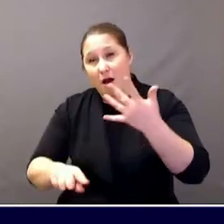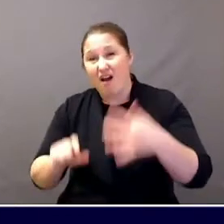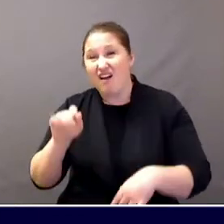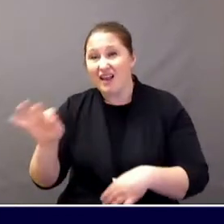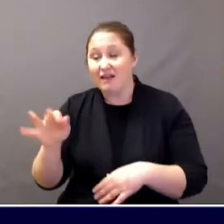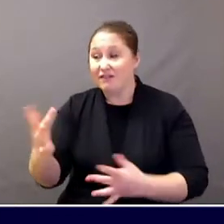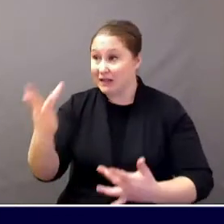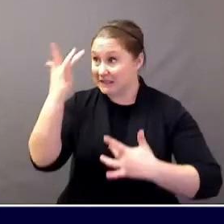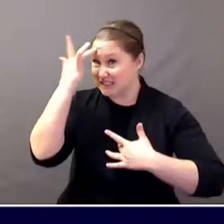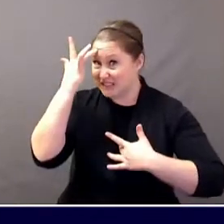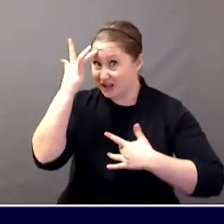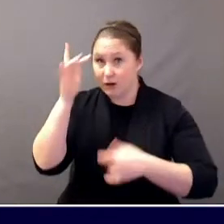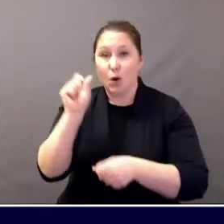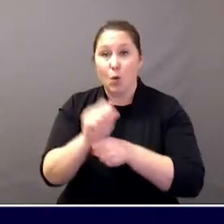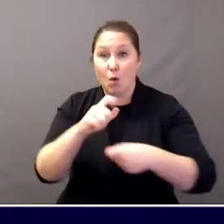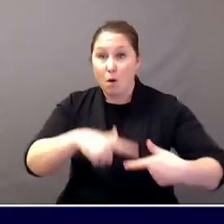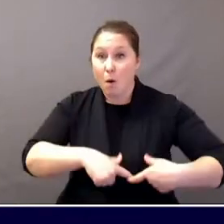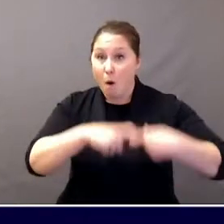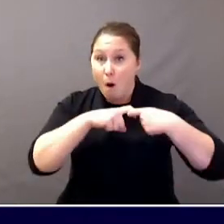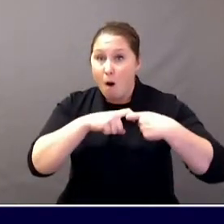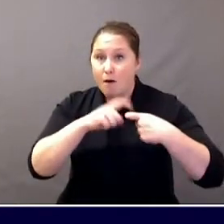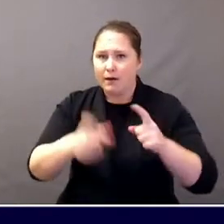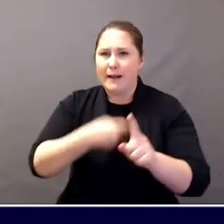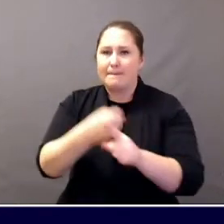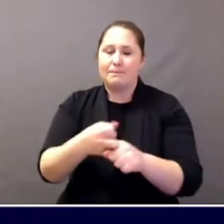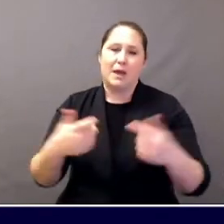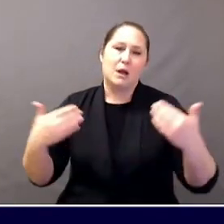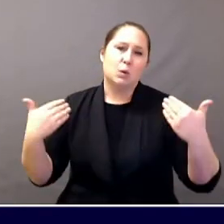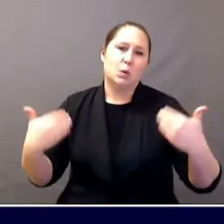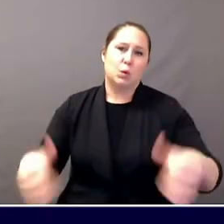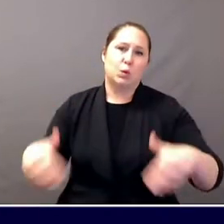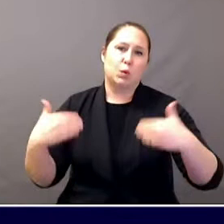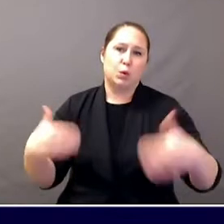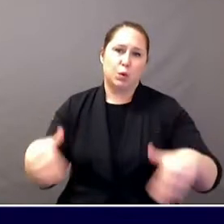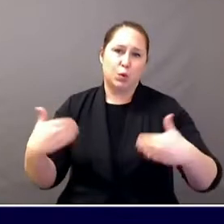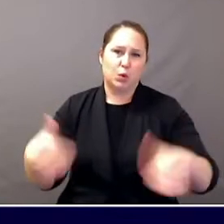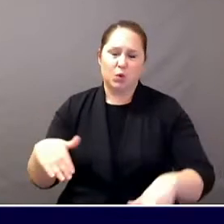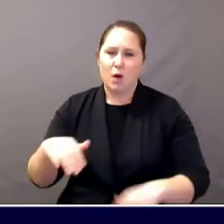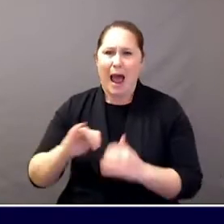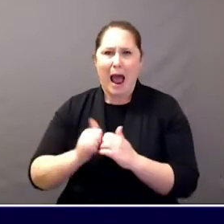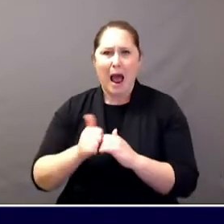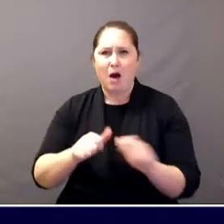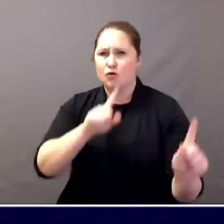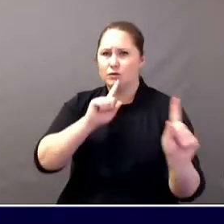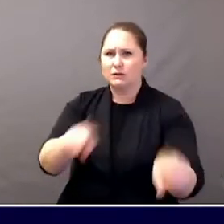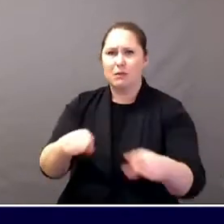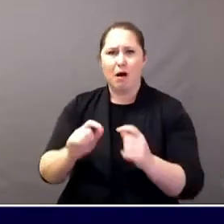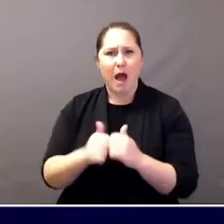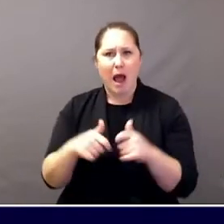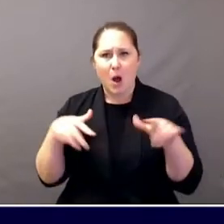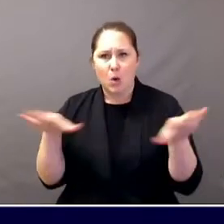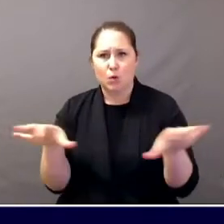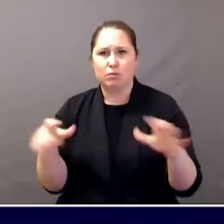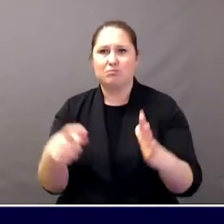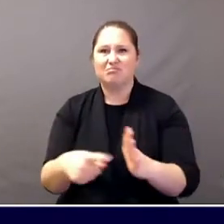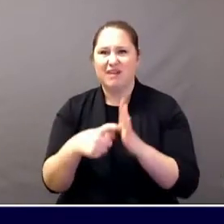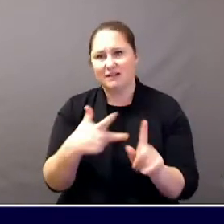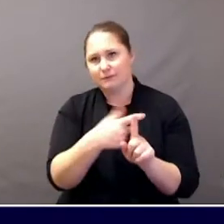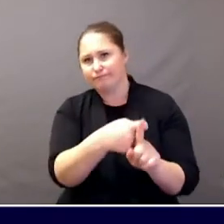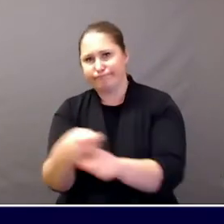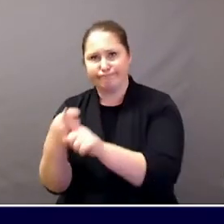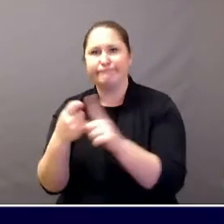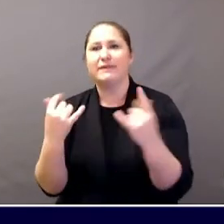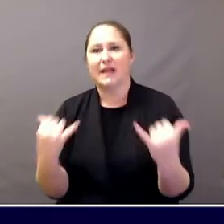would severely hamper our ability as a state and as a nation to respond to this pandemic. Collectively,